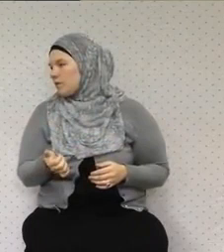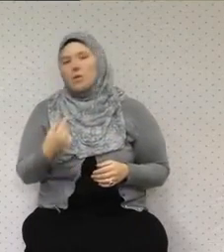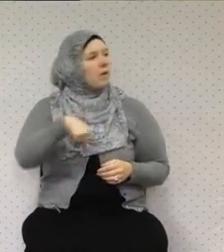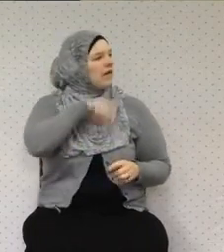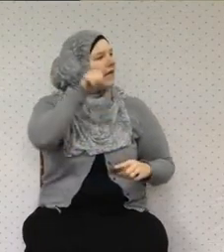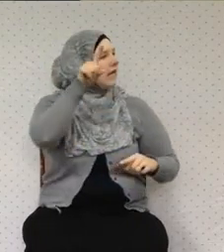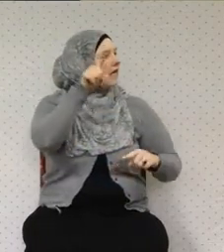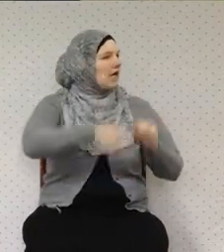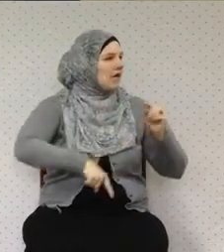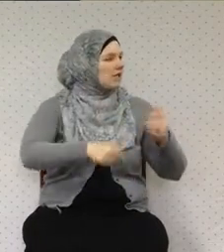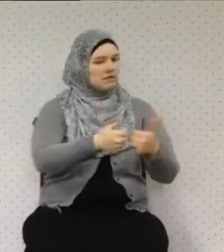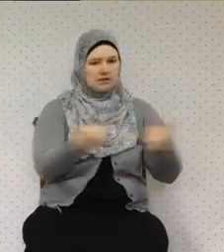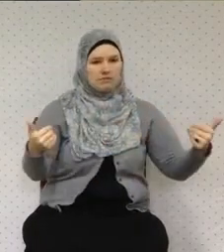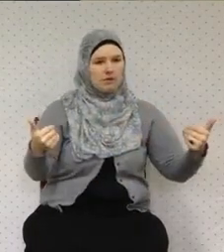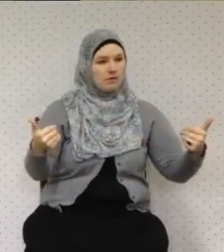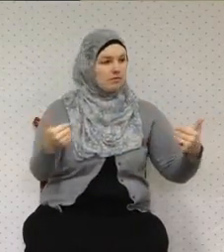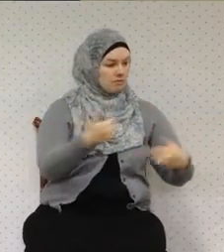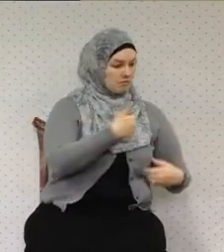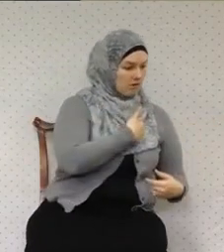cannot separate between